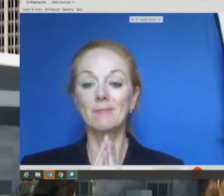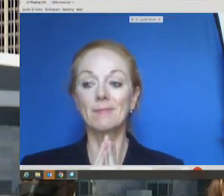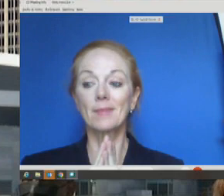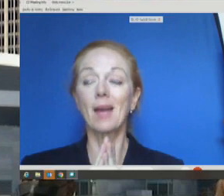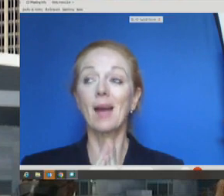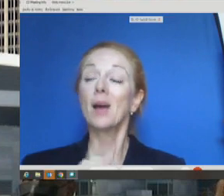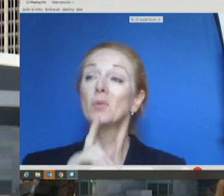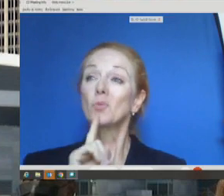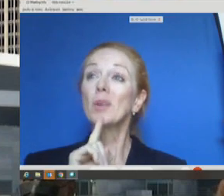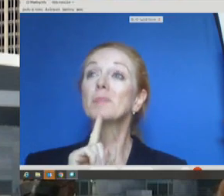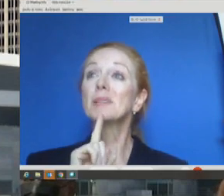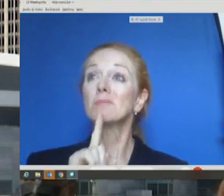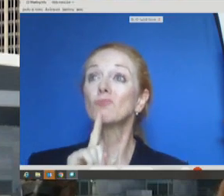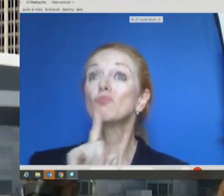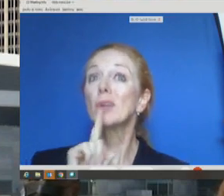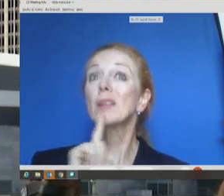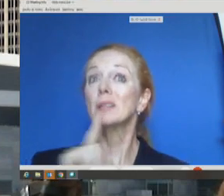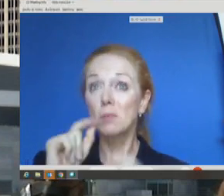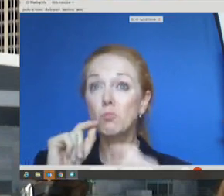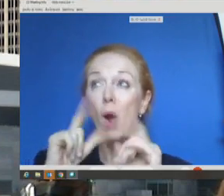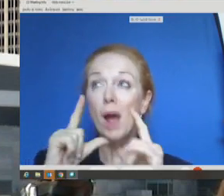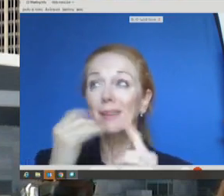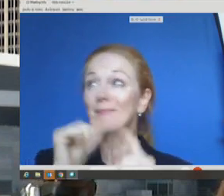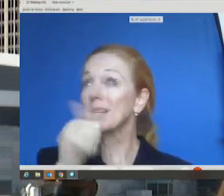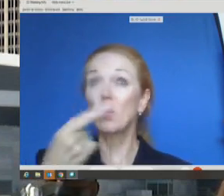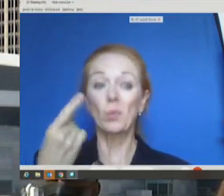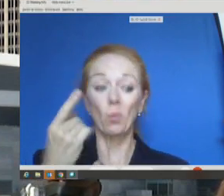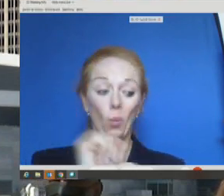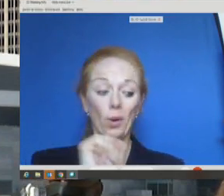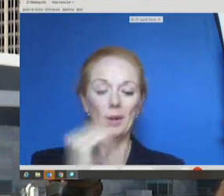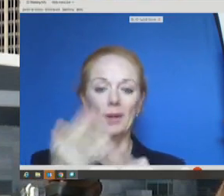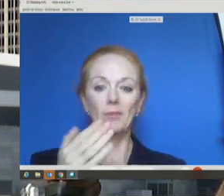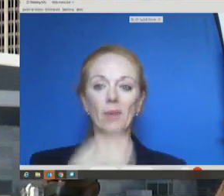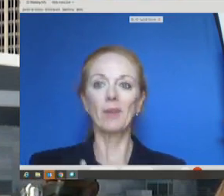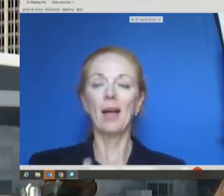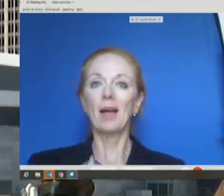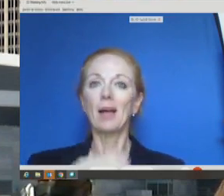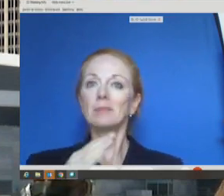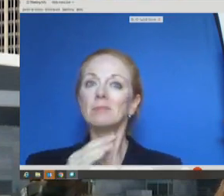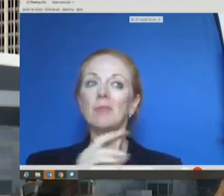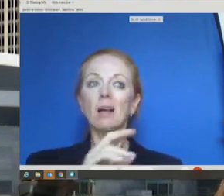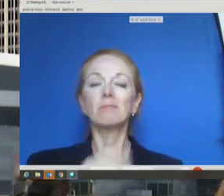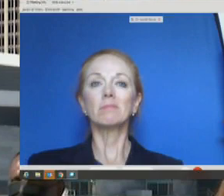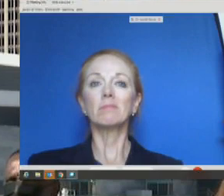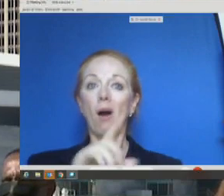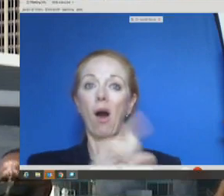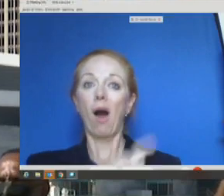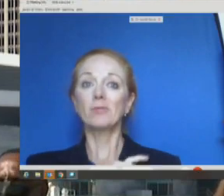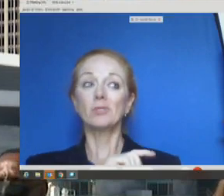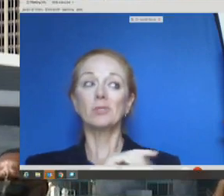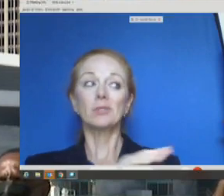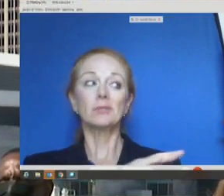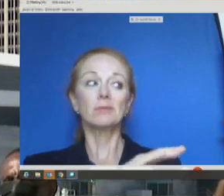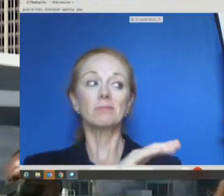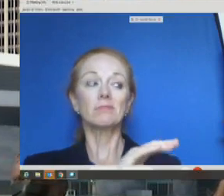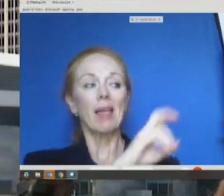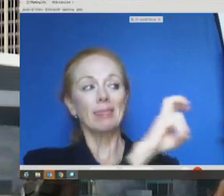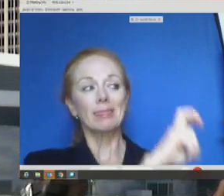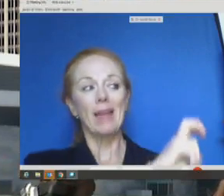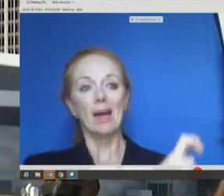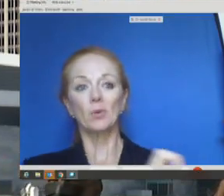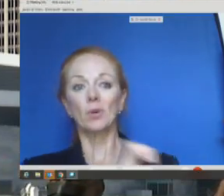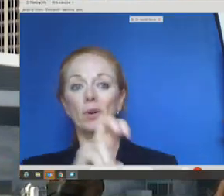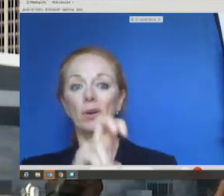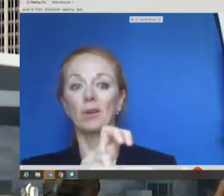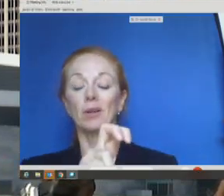lieu of termination? And if not, how would you handle that? Okay, the question is, am I aware of any